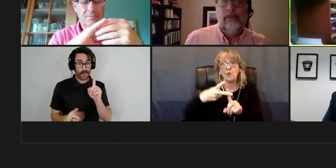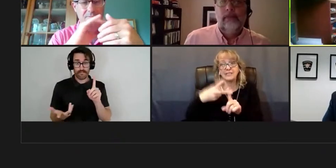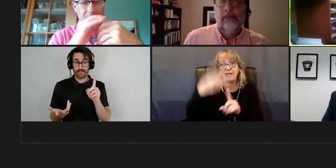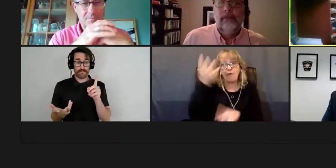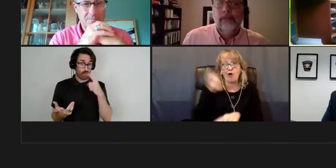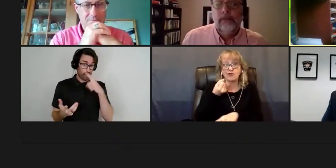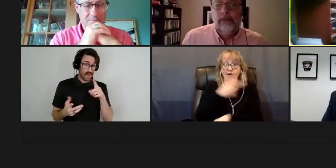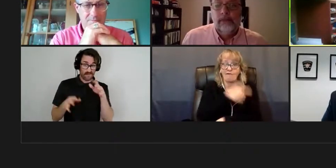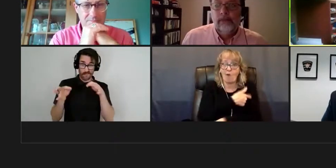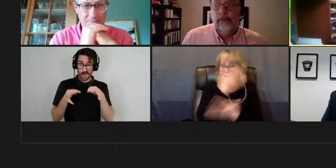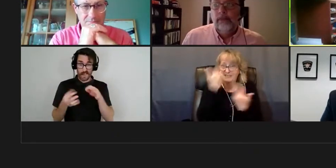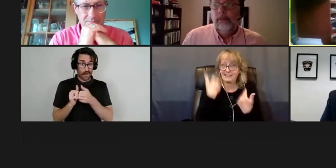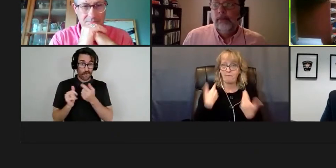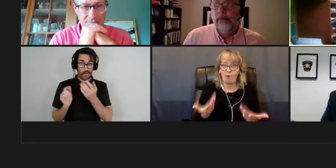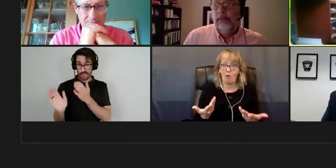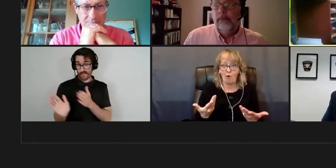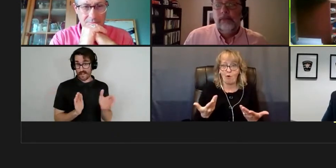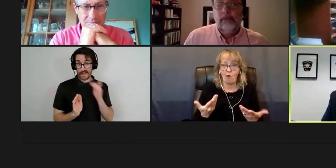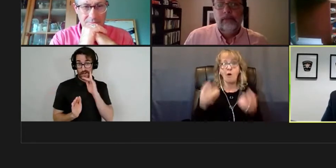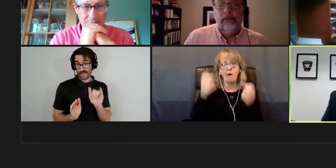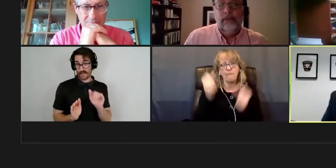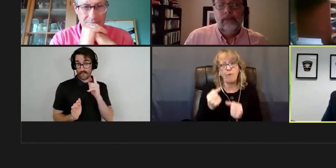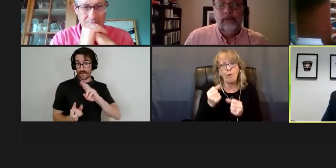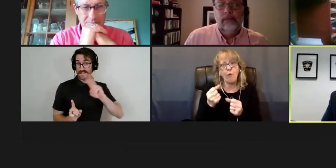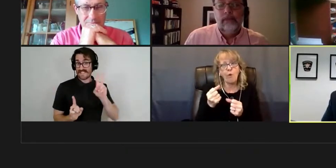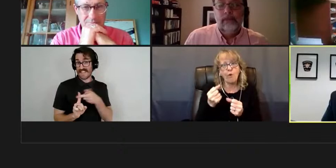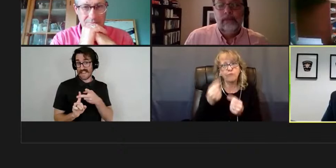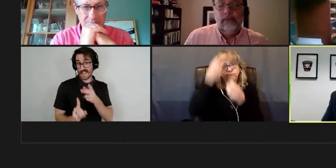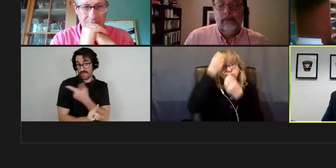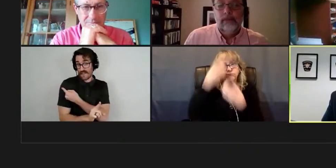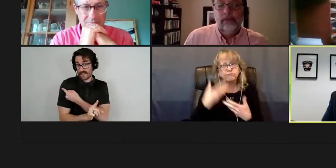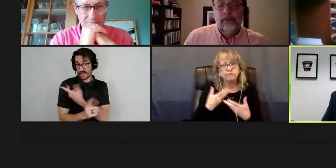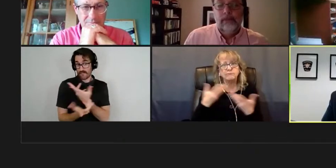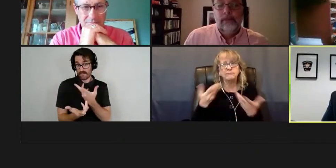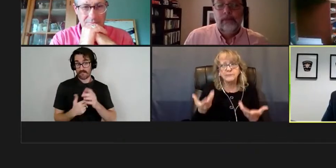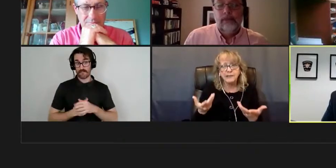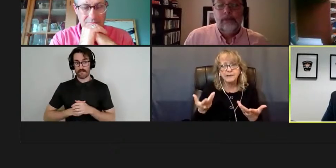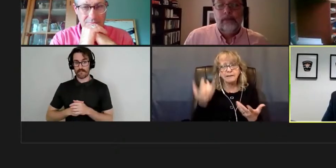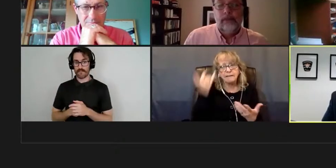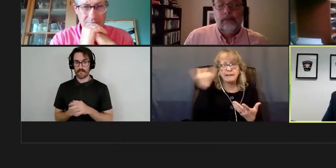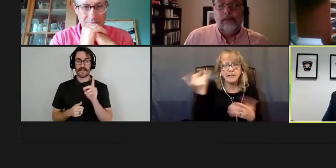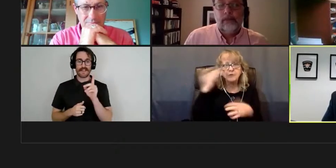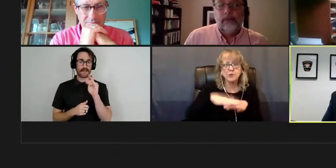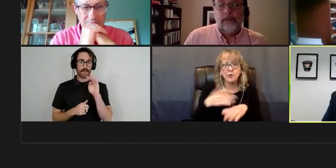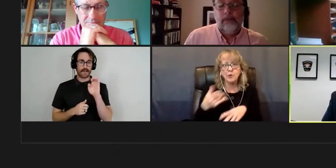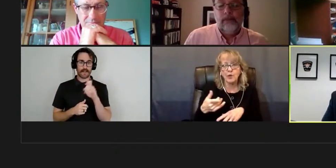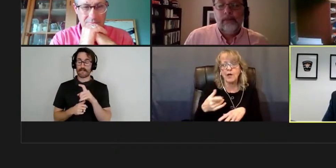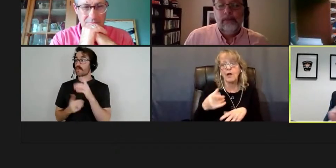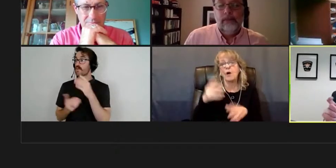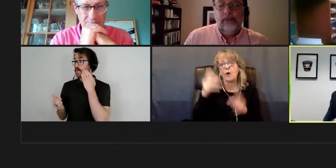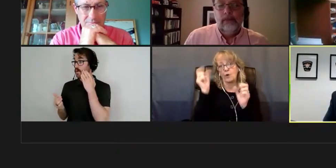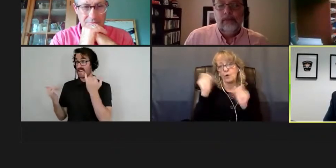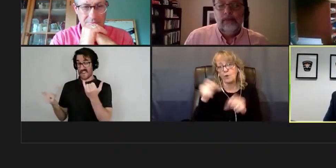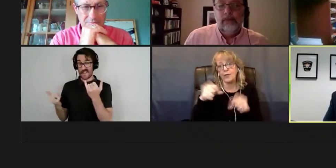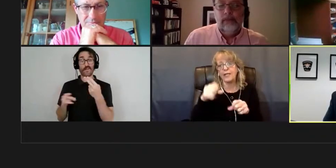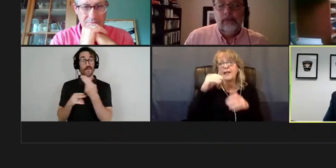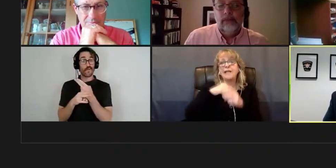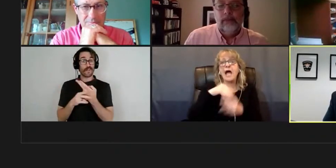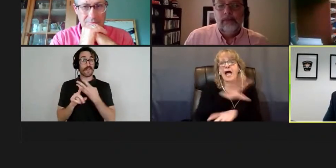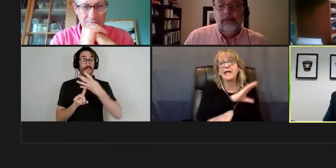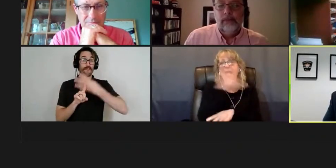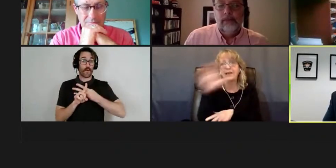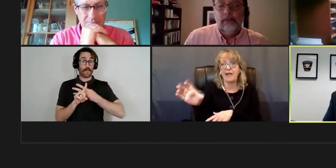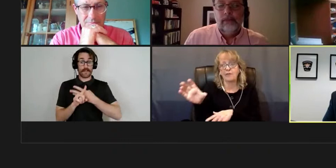give us some direction on that, Tony? Sure. As you are aware, across Canada, we're now using the 4 month delay